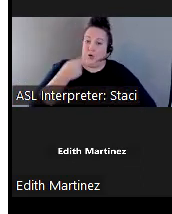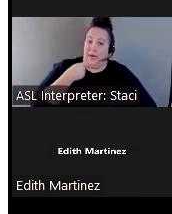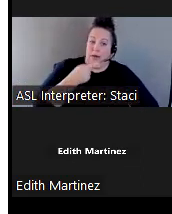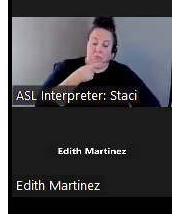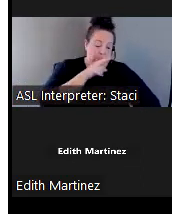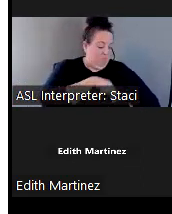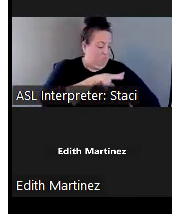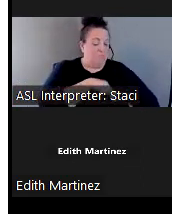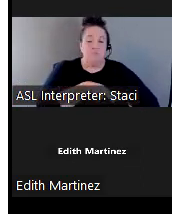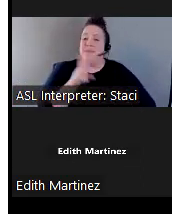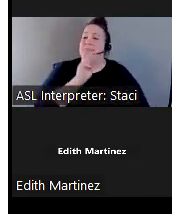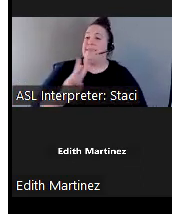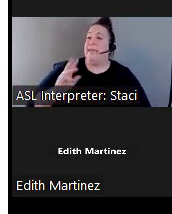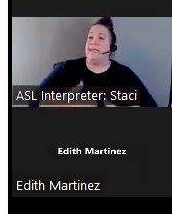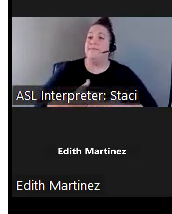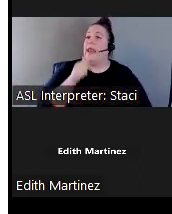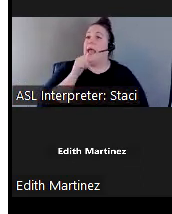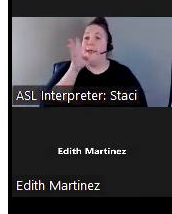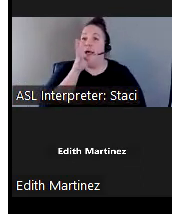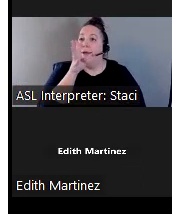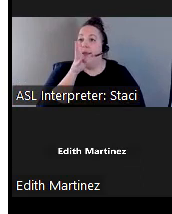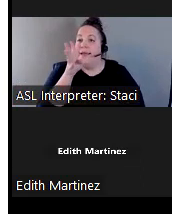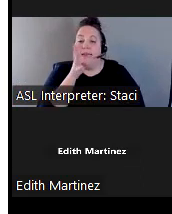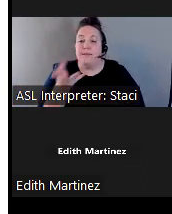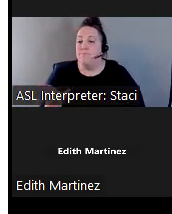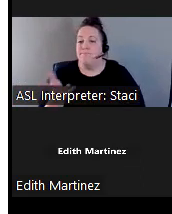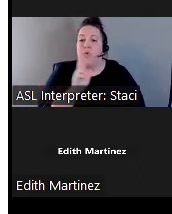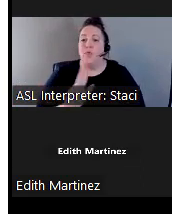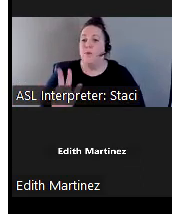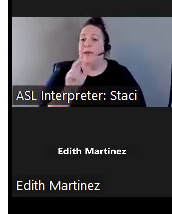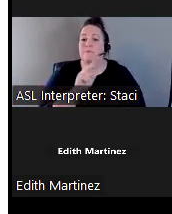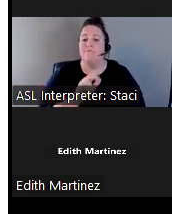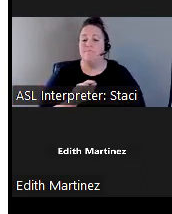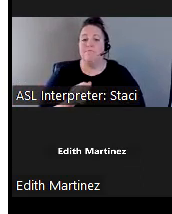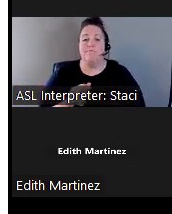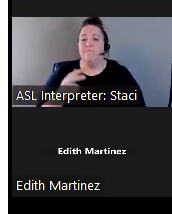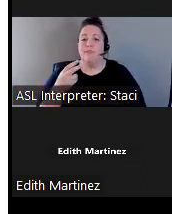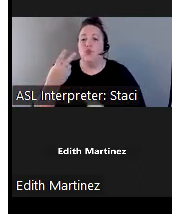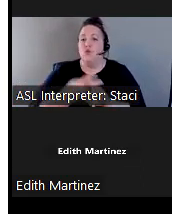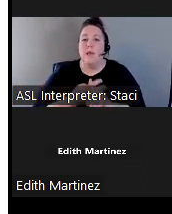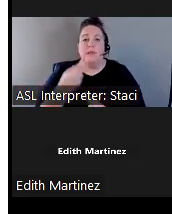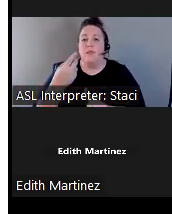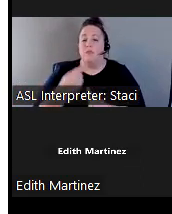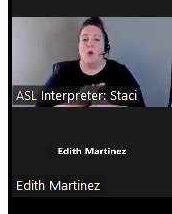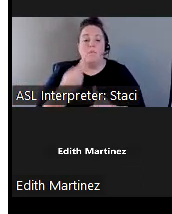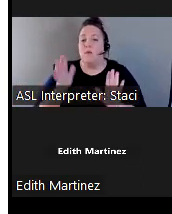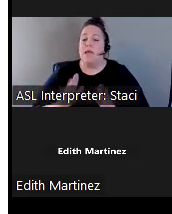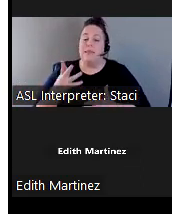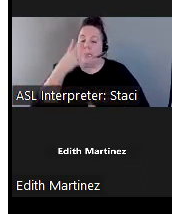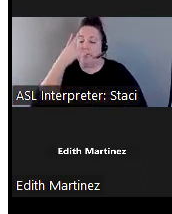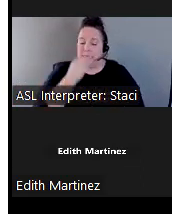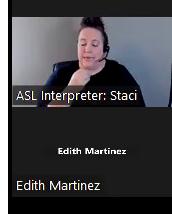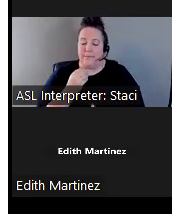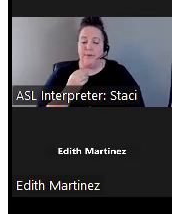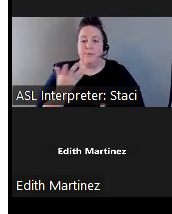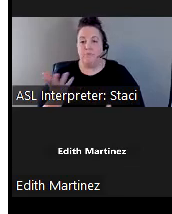a 6-month-old is not talking, right? A 6-month-old or a 3-month-old or a 2-month-old is not doing a ton, right? They sleep a lot. And